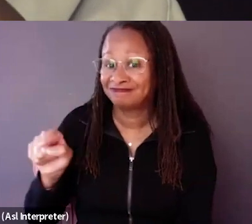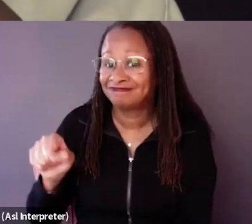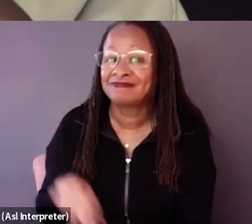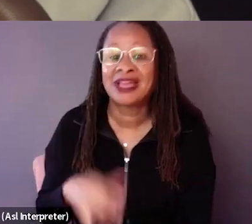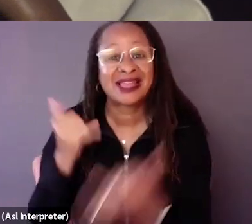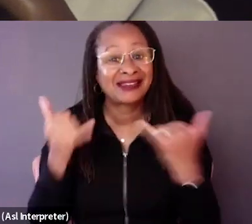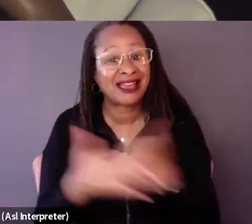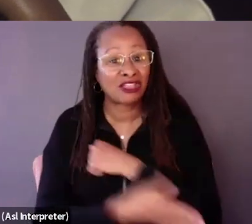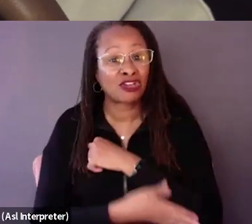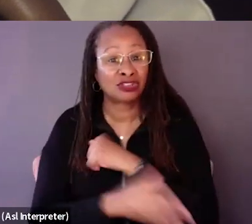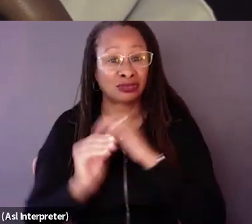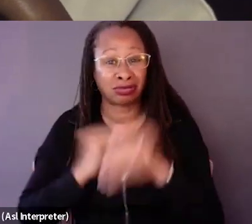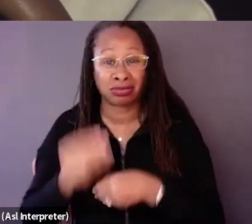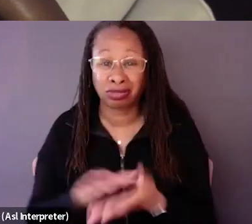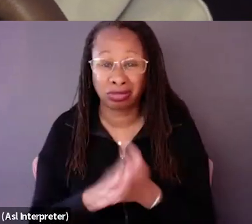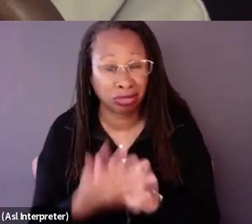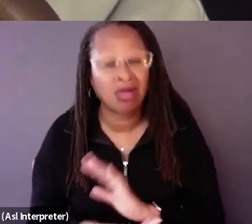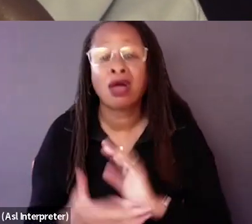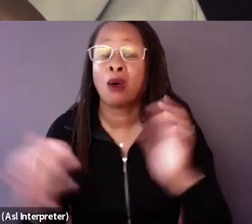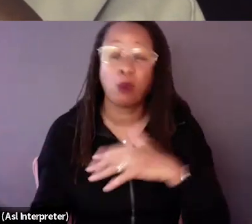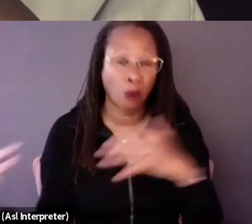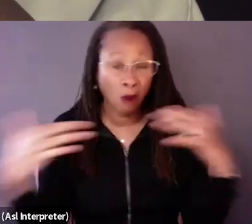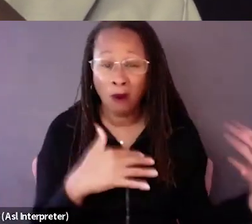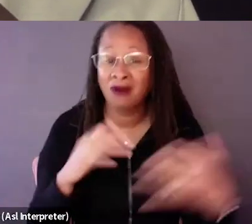over the country. But